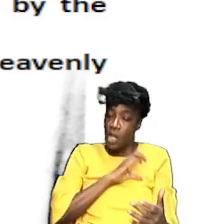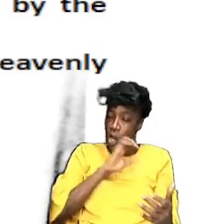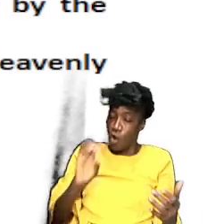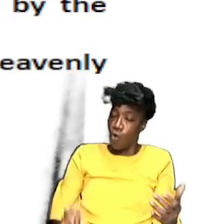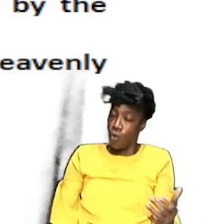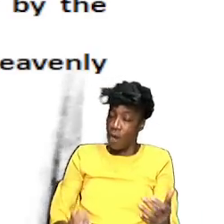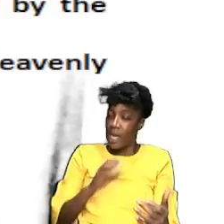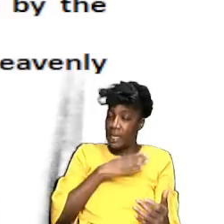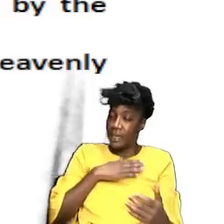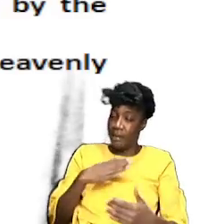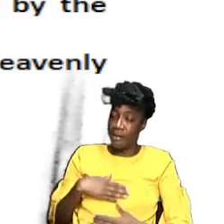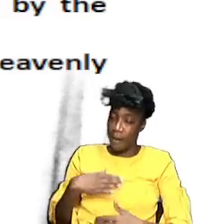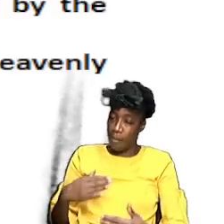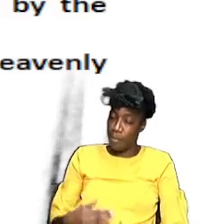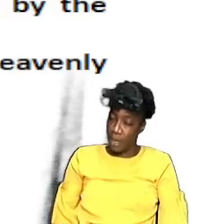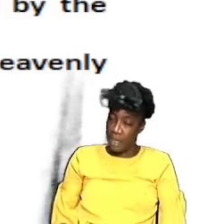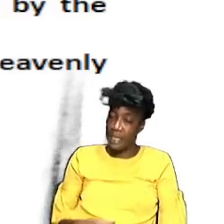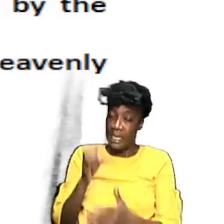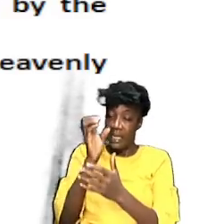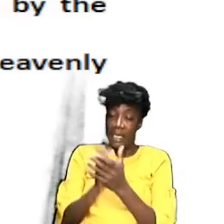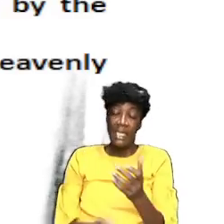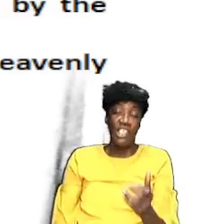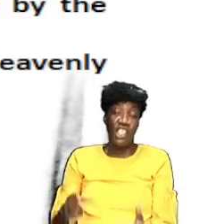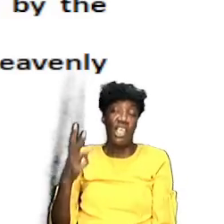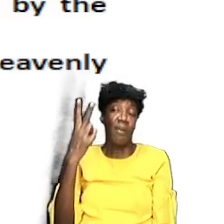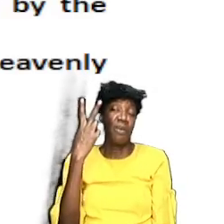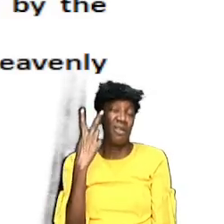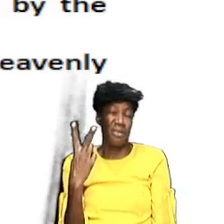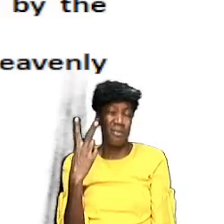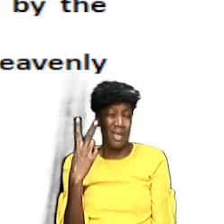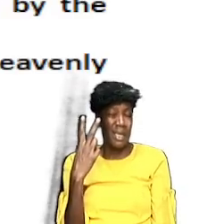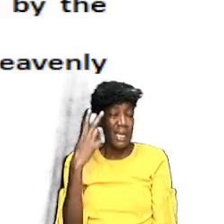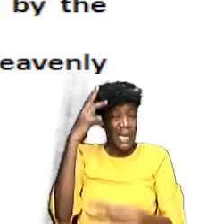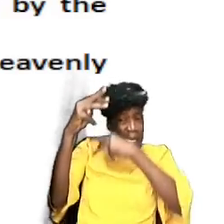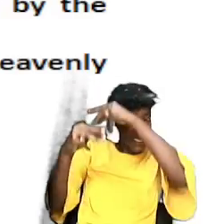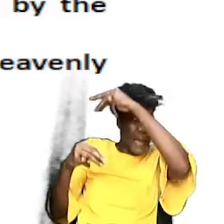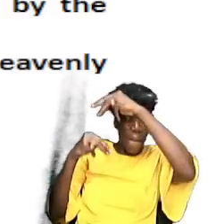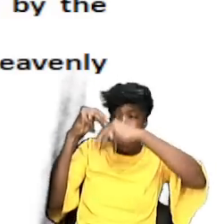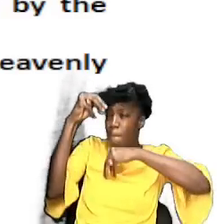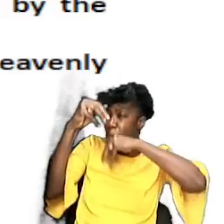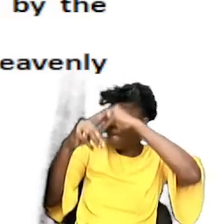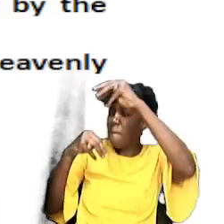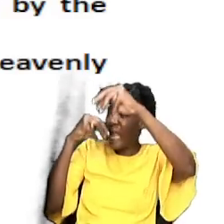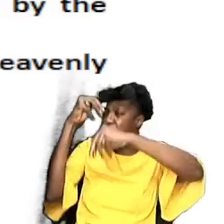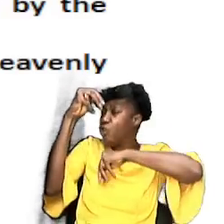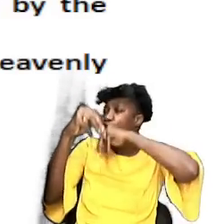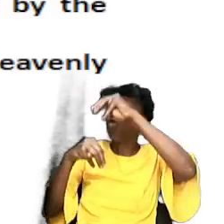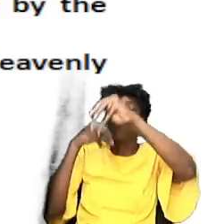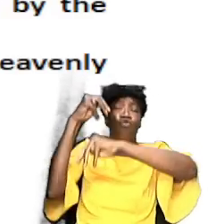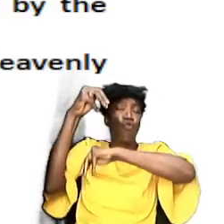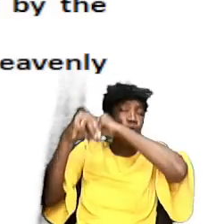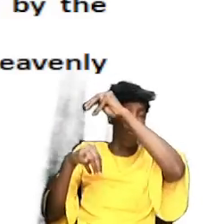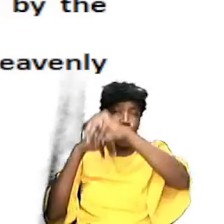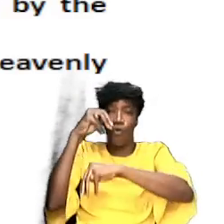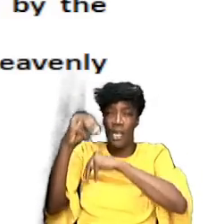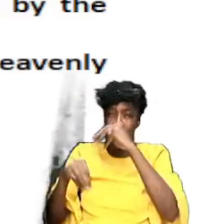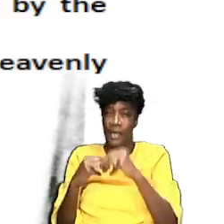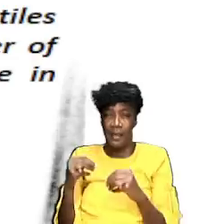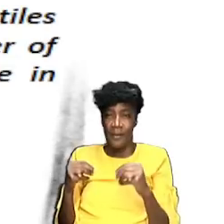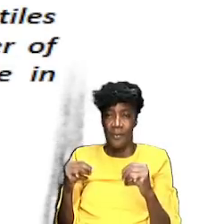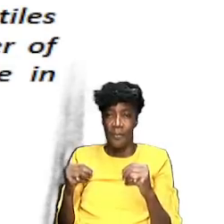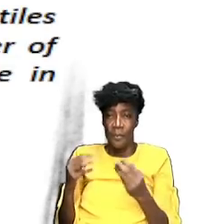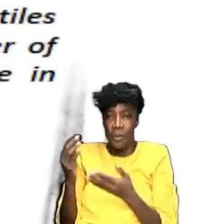chapter 3, it says we as a church are a mystery. And a mystery, brothers and sisters, a mystery